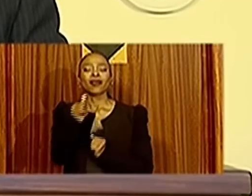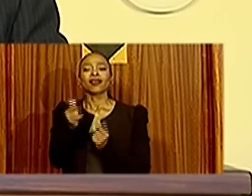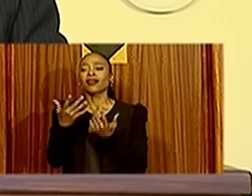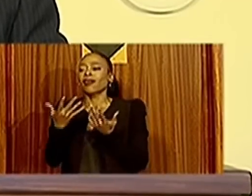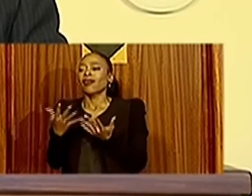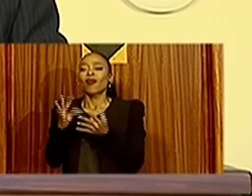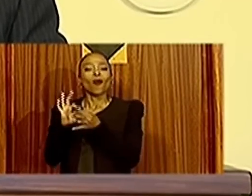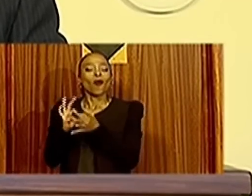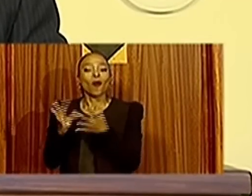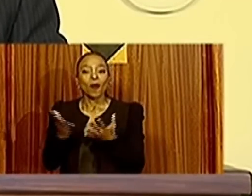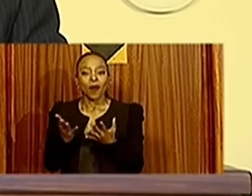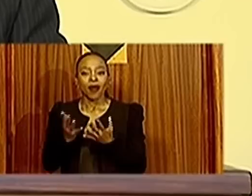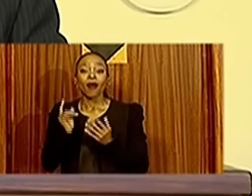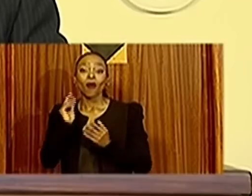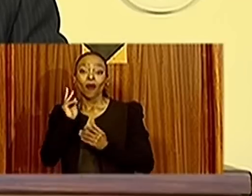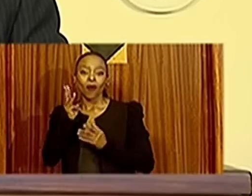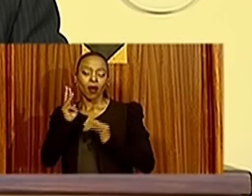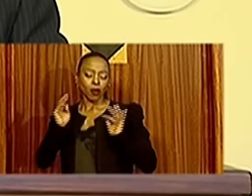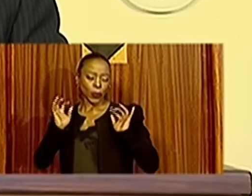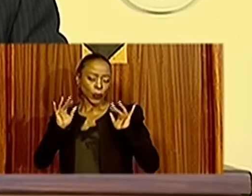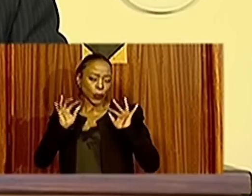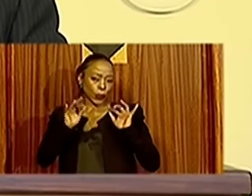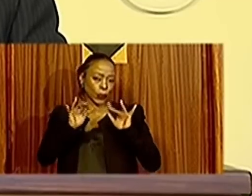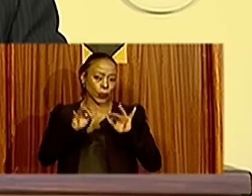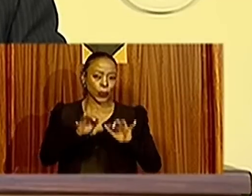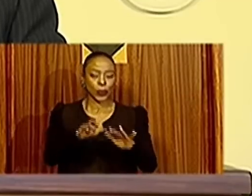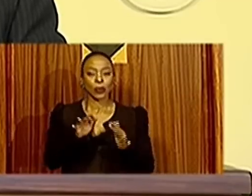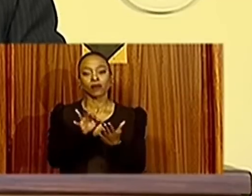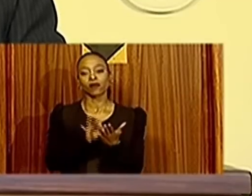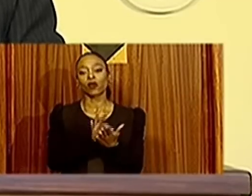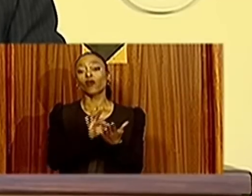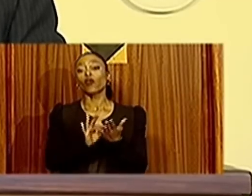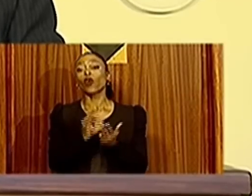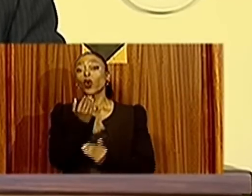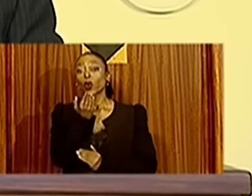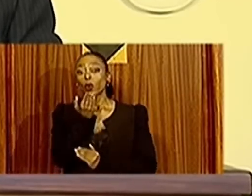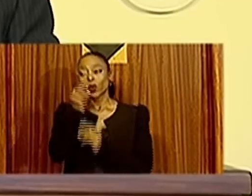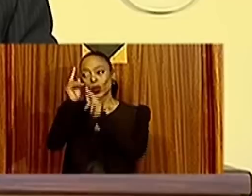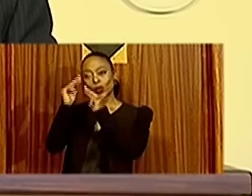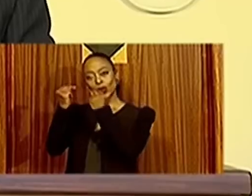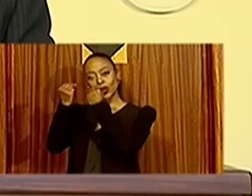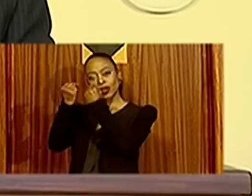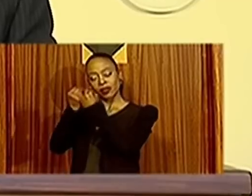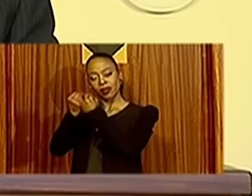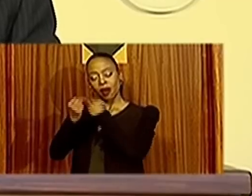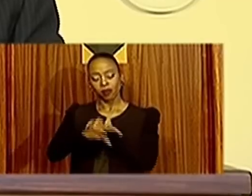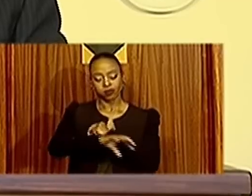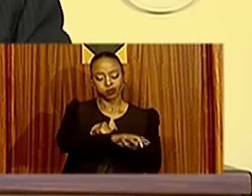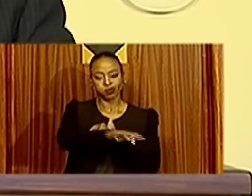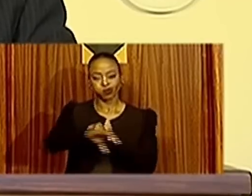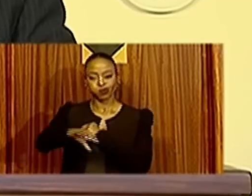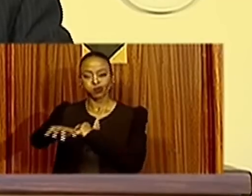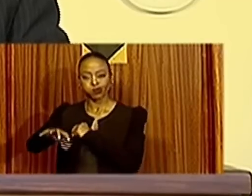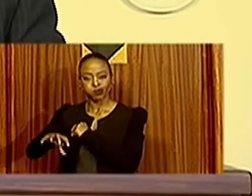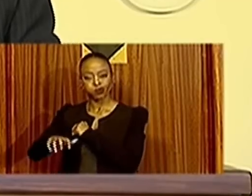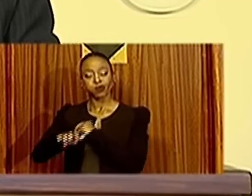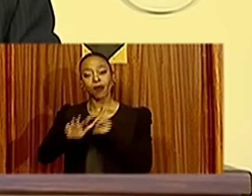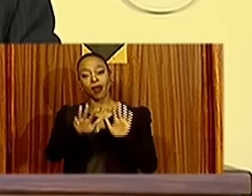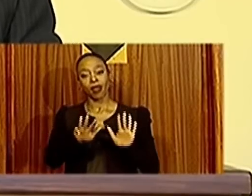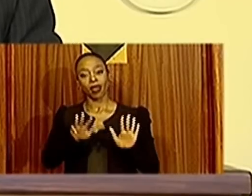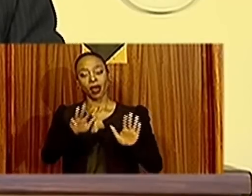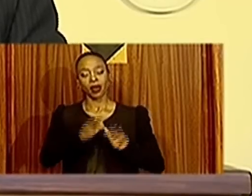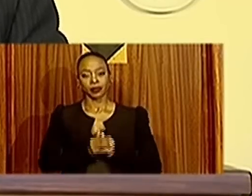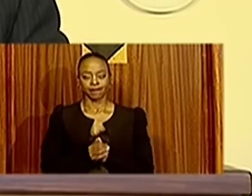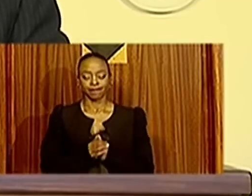vote for our national government and our 9 provincial governments. We